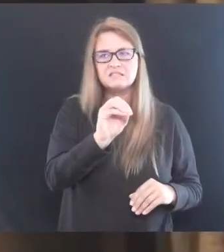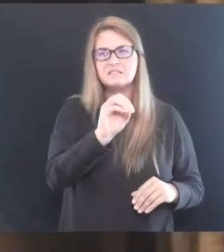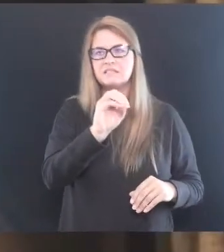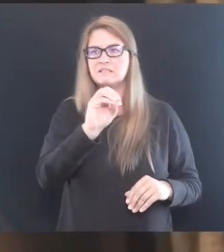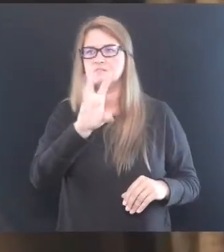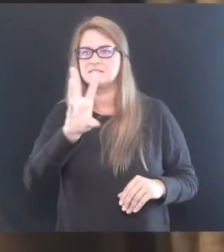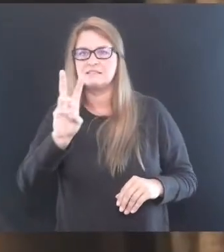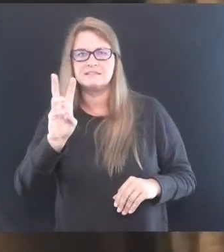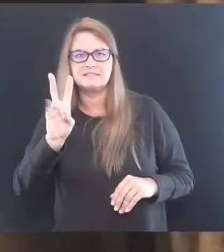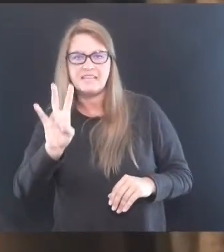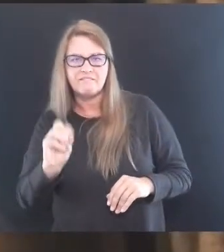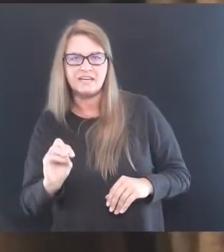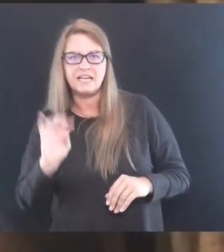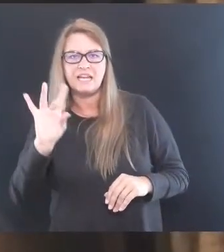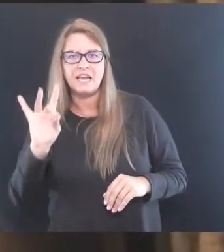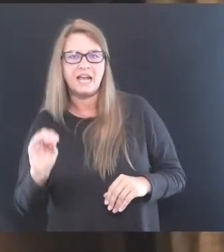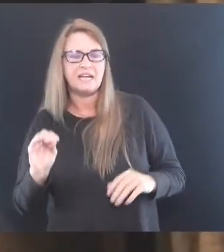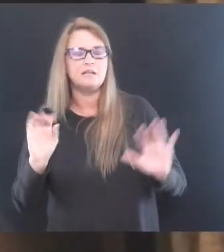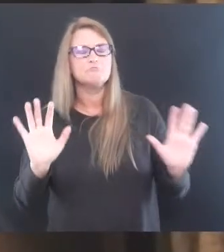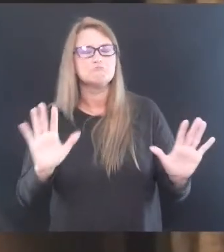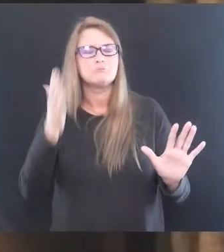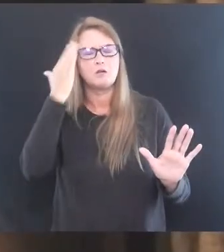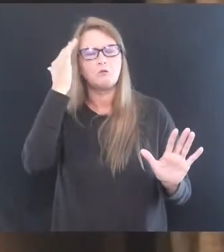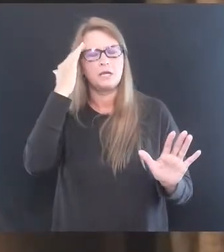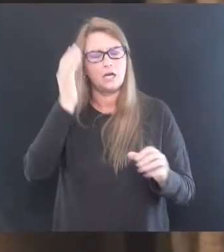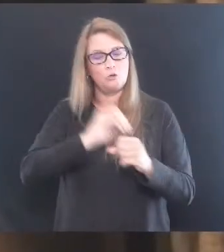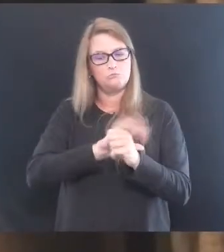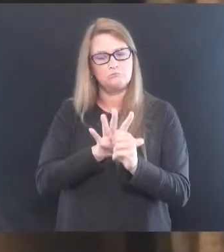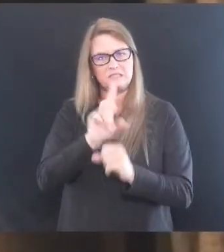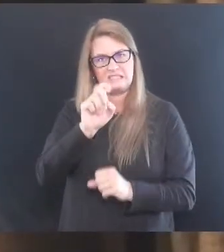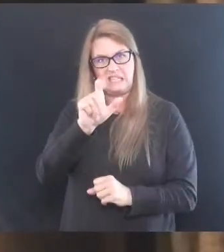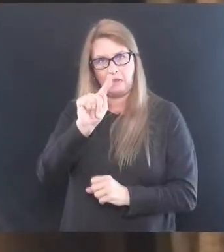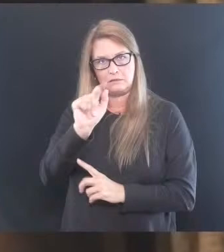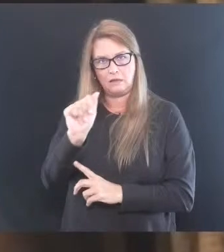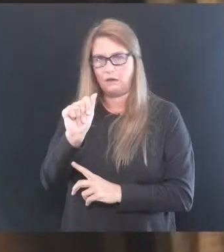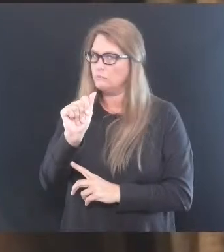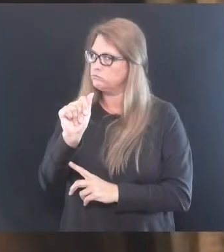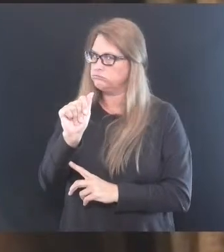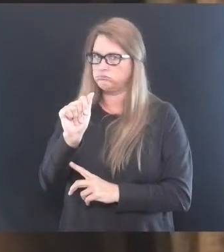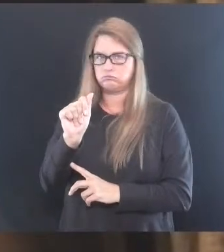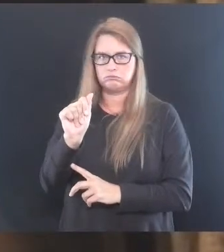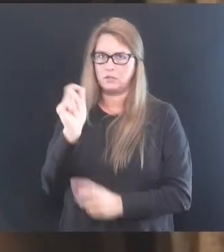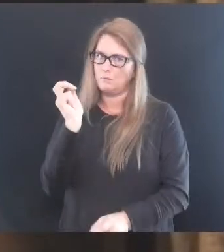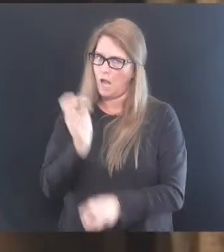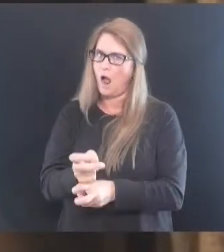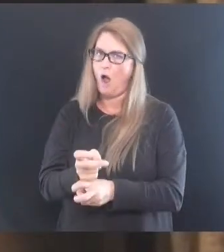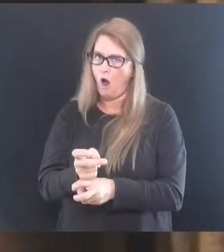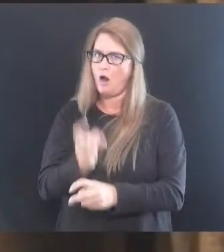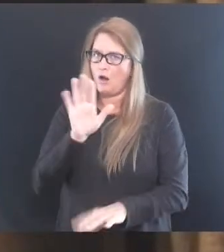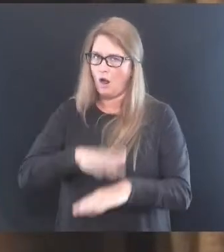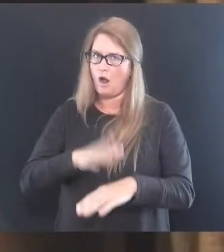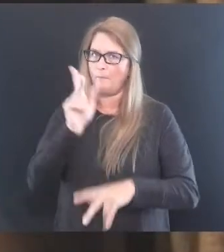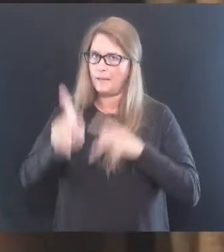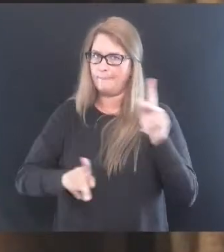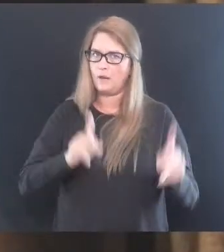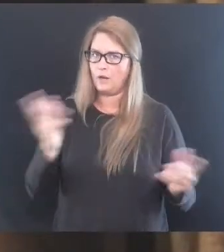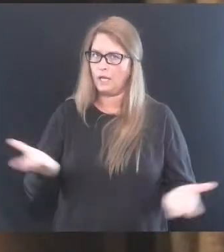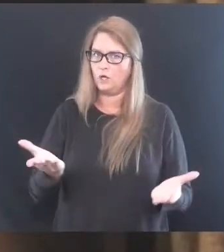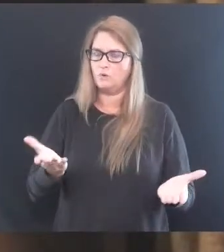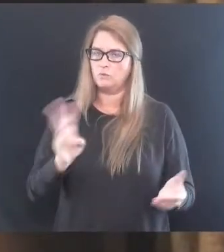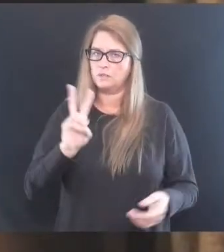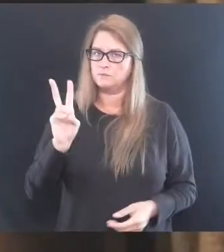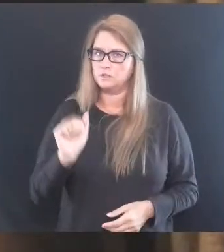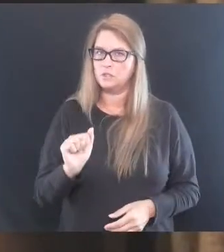or 80, we know that the Delta variant has been much less forgiving for all of us. So we would very